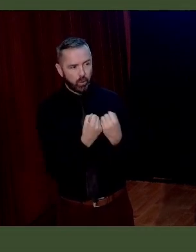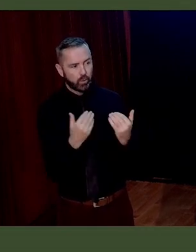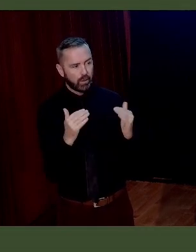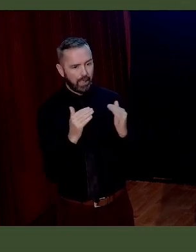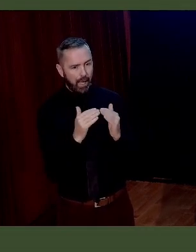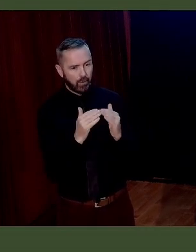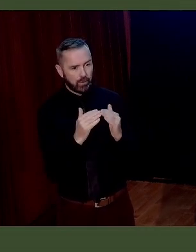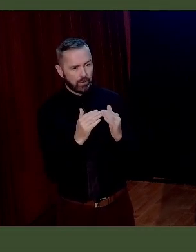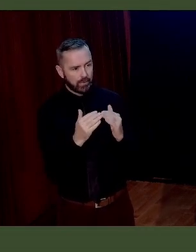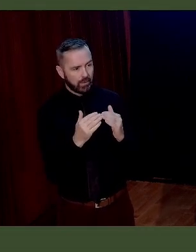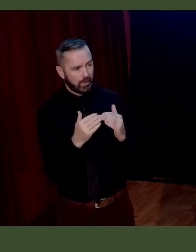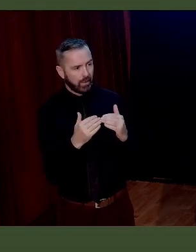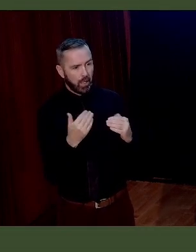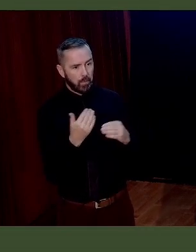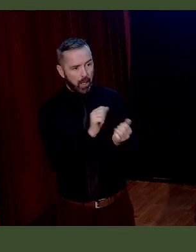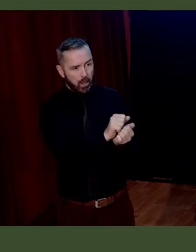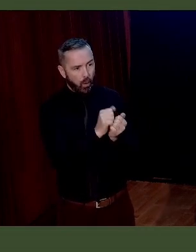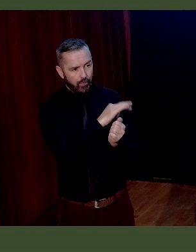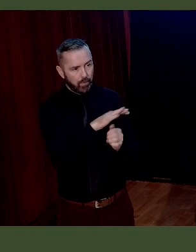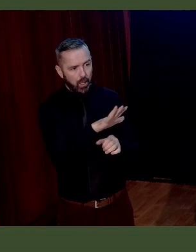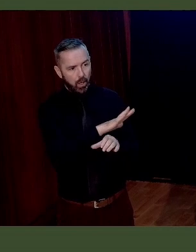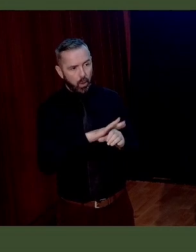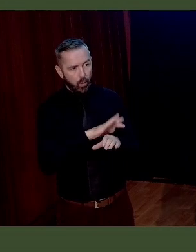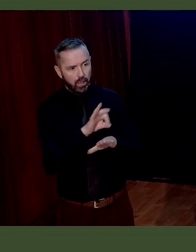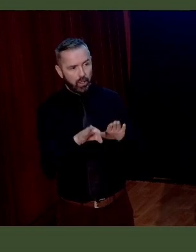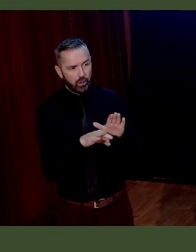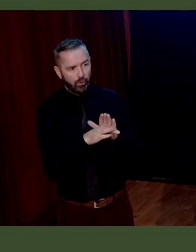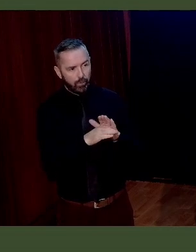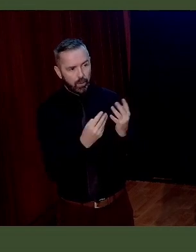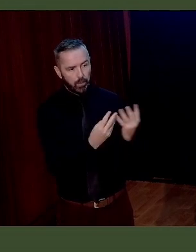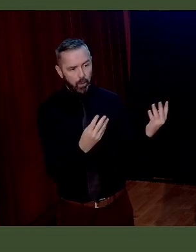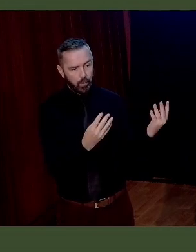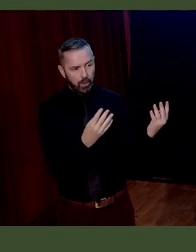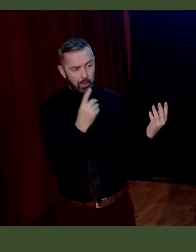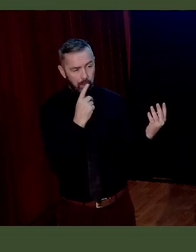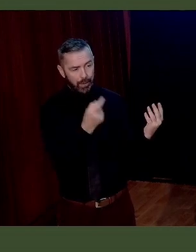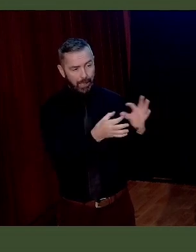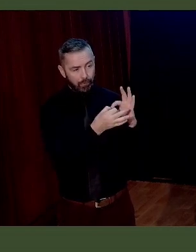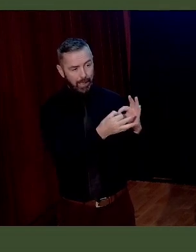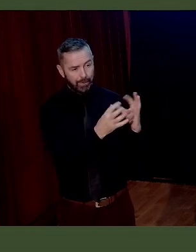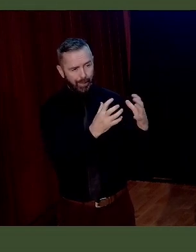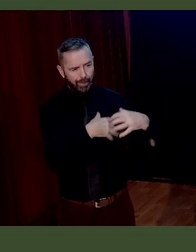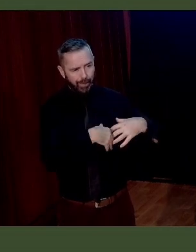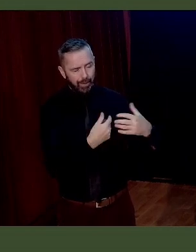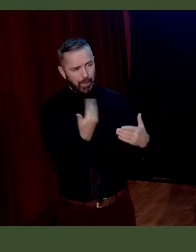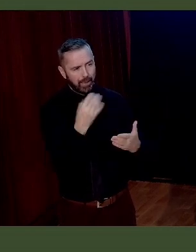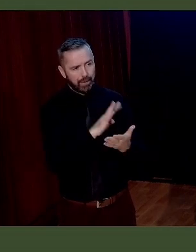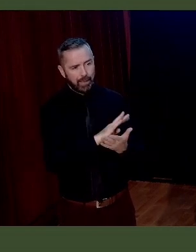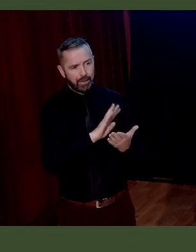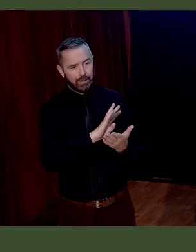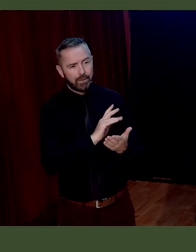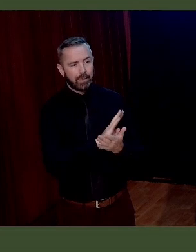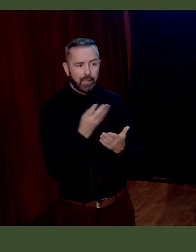housing via soft loans, which came via the local government board. But this relationship had broken down in 1919 with